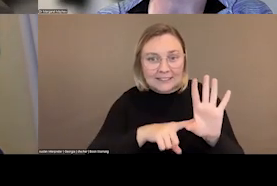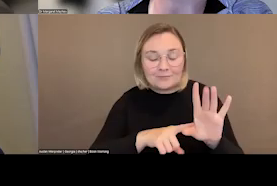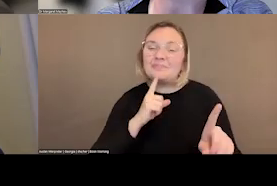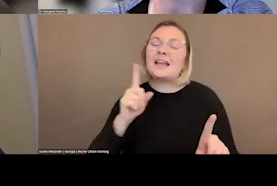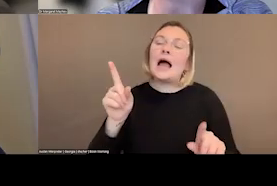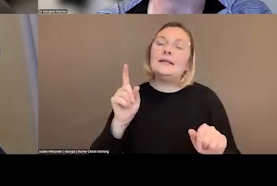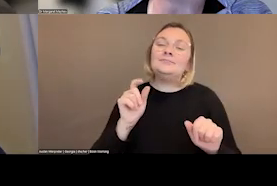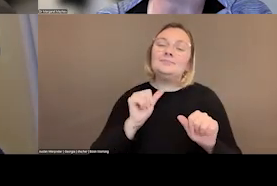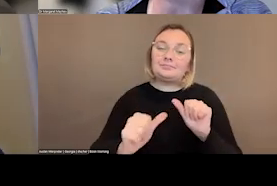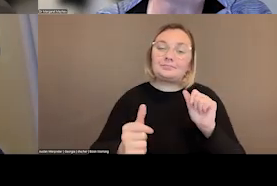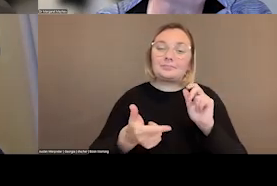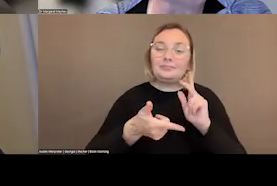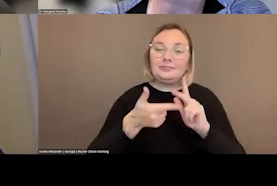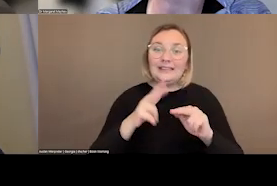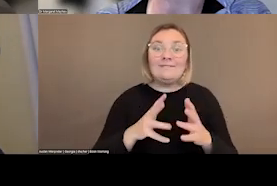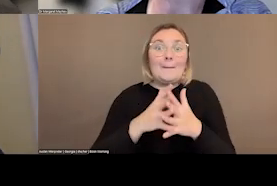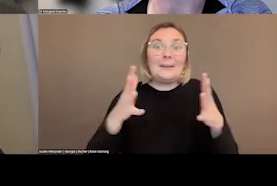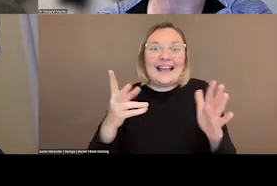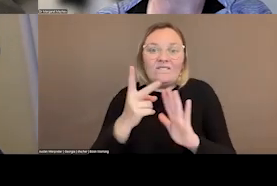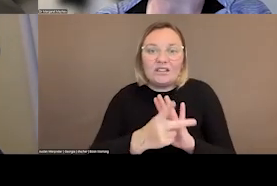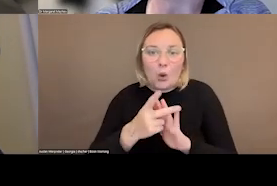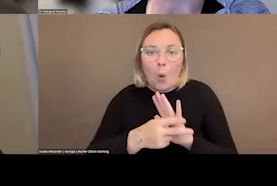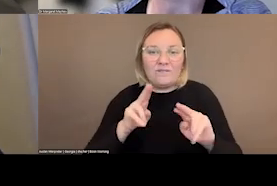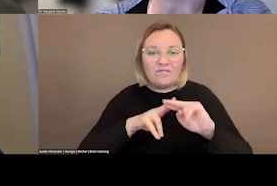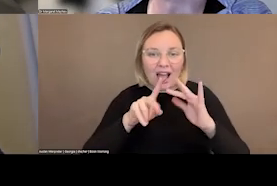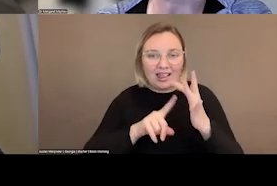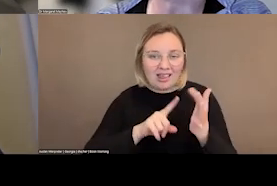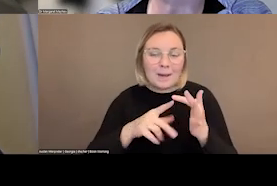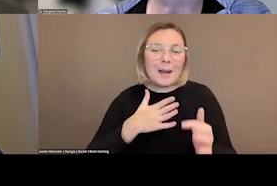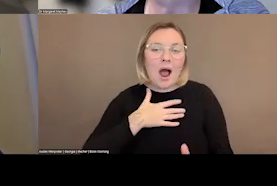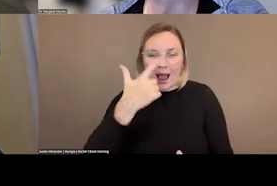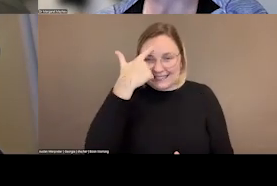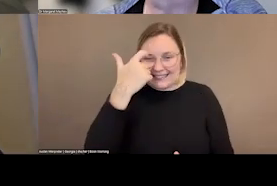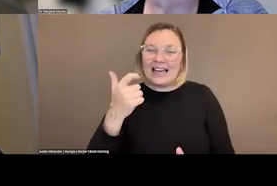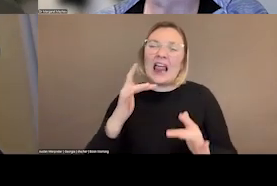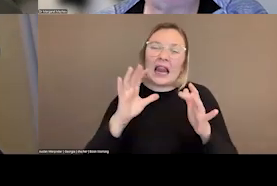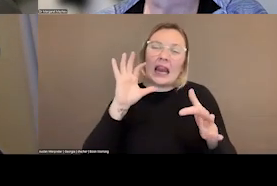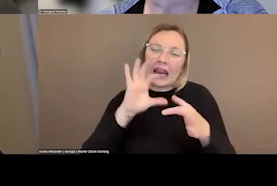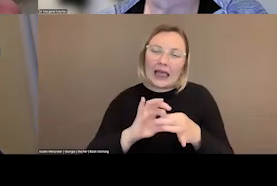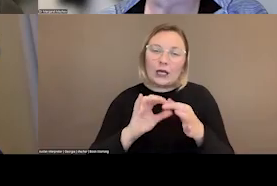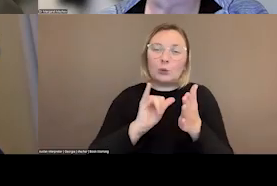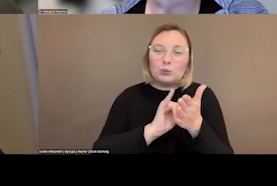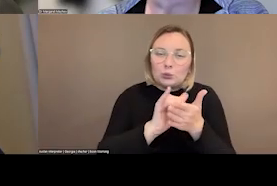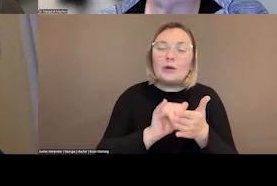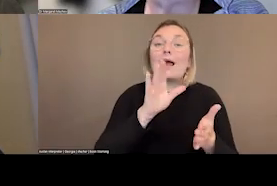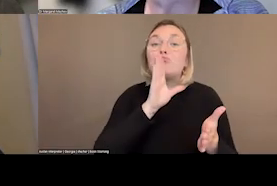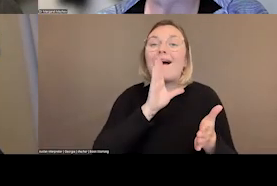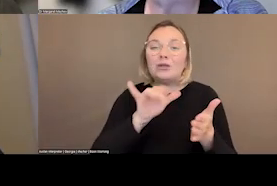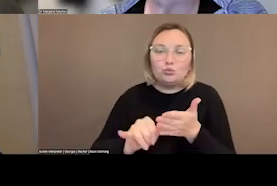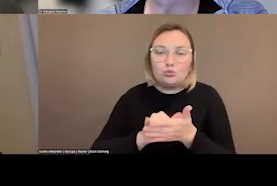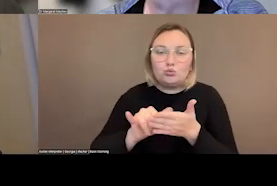suggest for large video files, uh, the web link or YouTube or private YouTube option is the way to